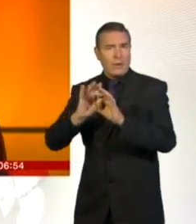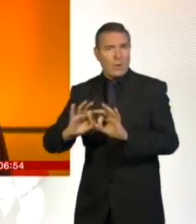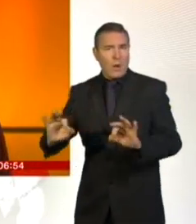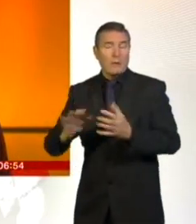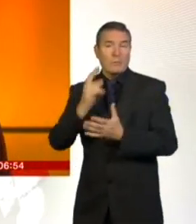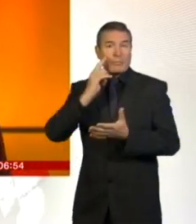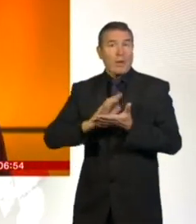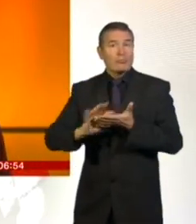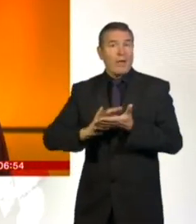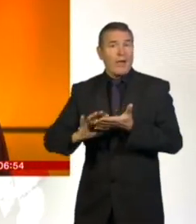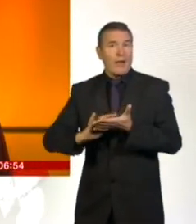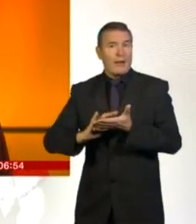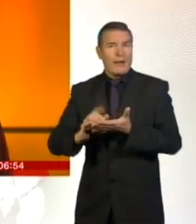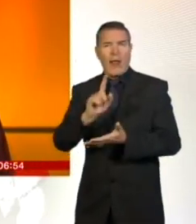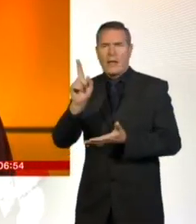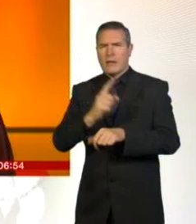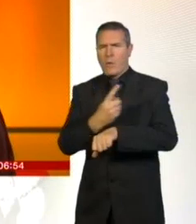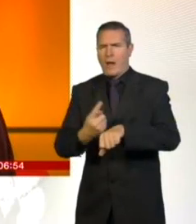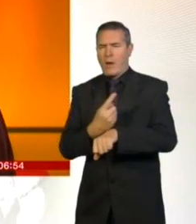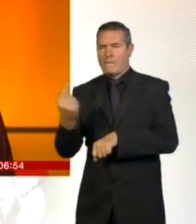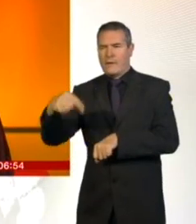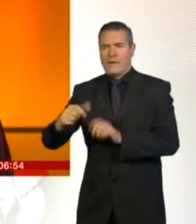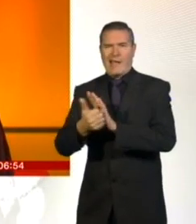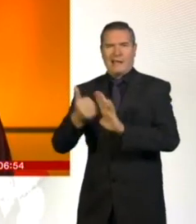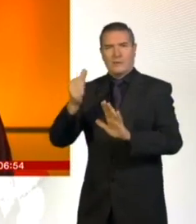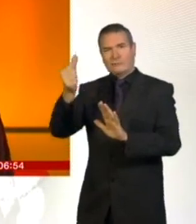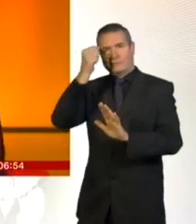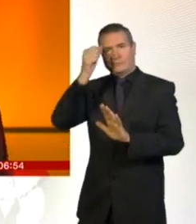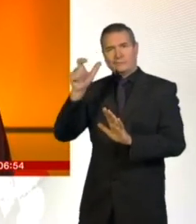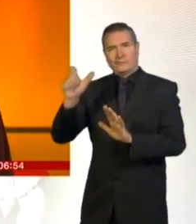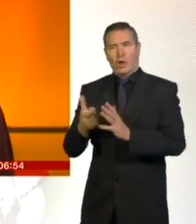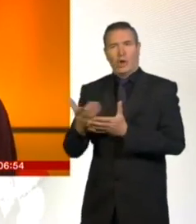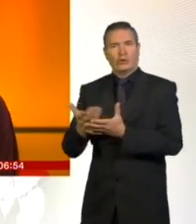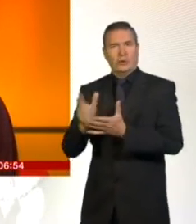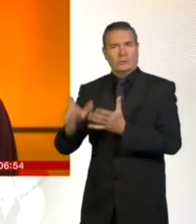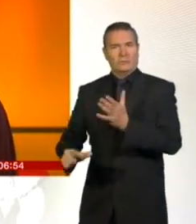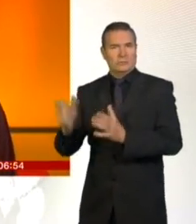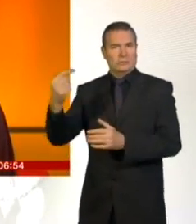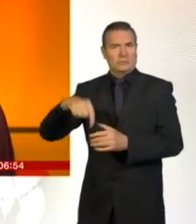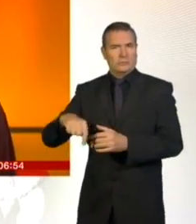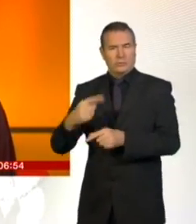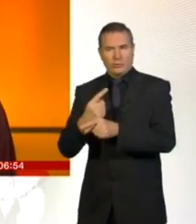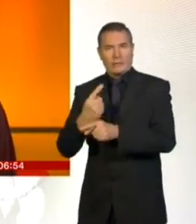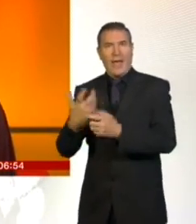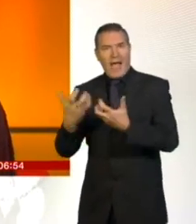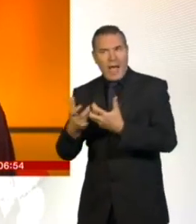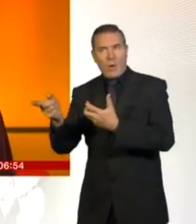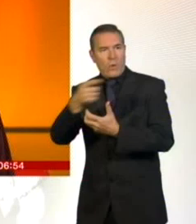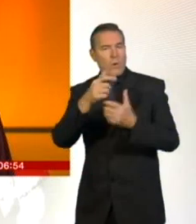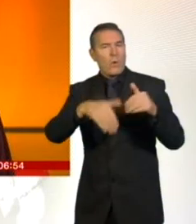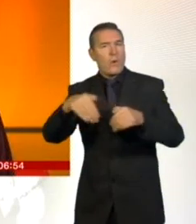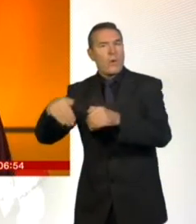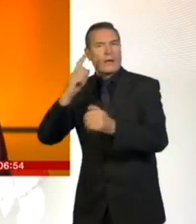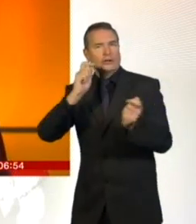for example. We do have an expert coming on in an hour's time who works for a consultancy that helps people make their facilities more